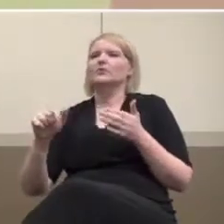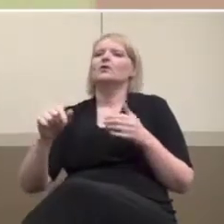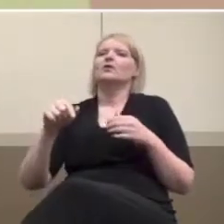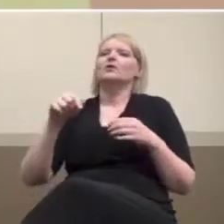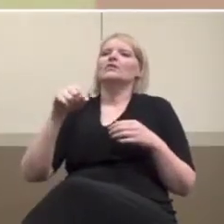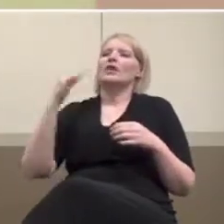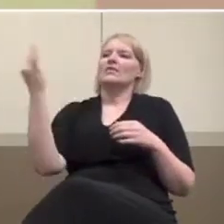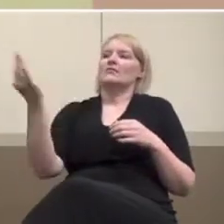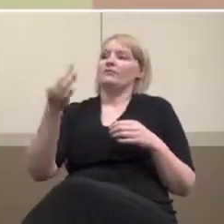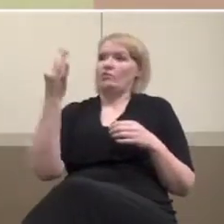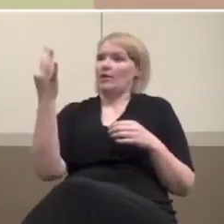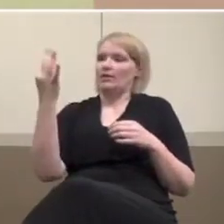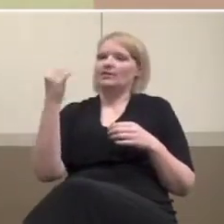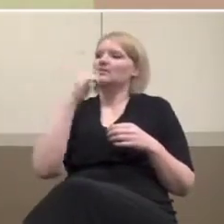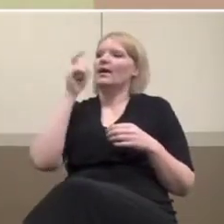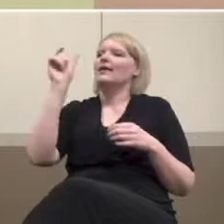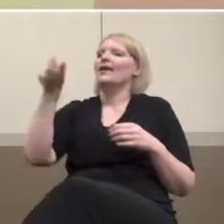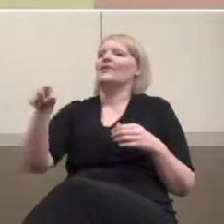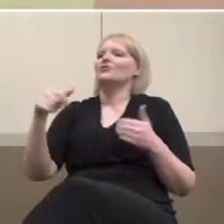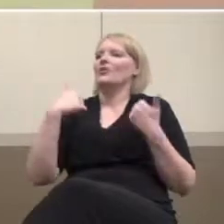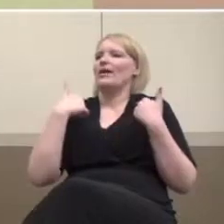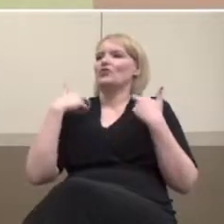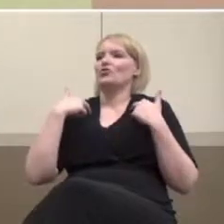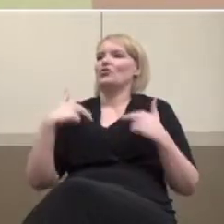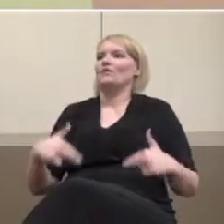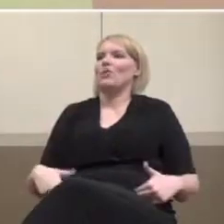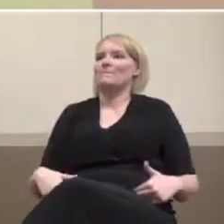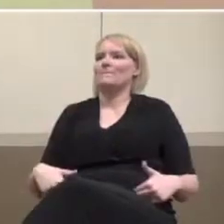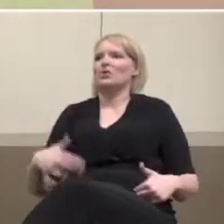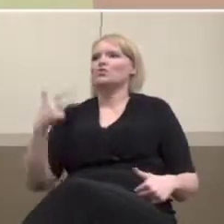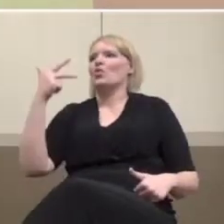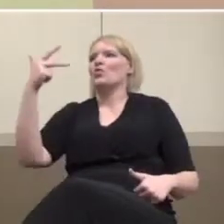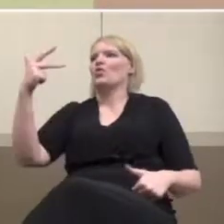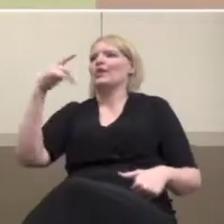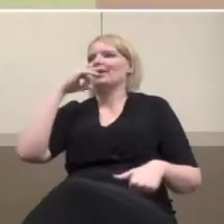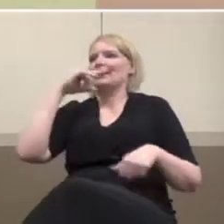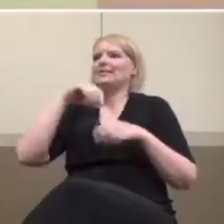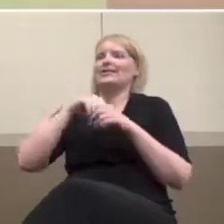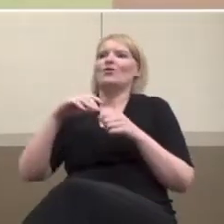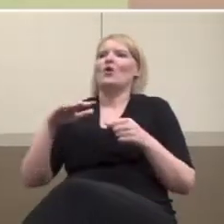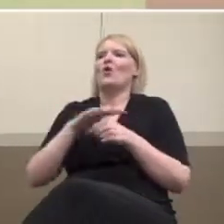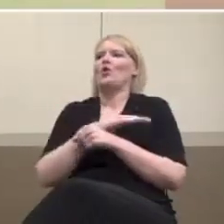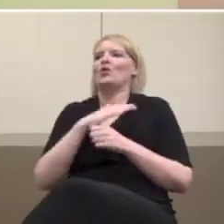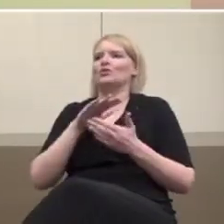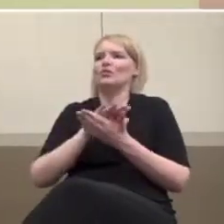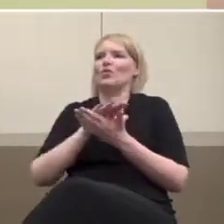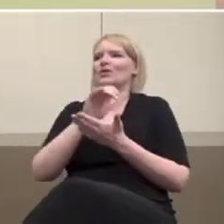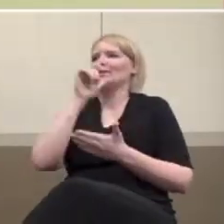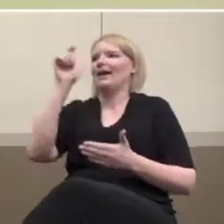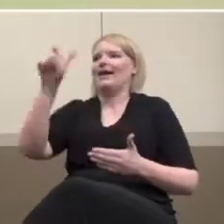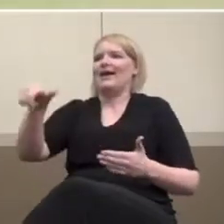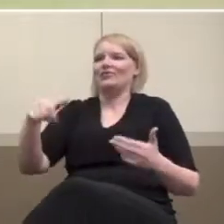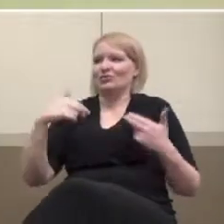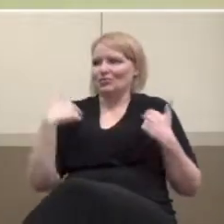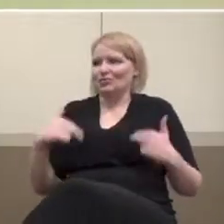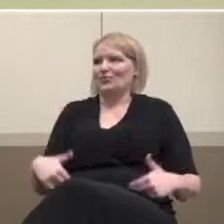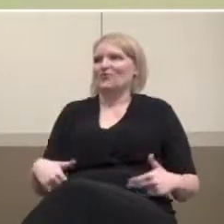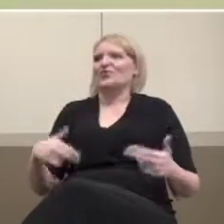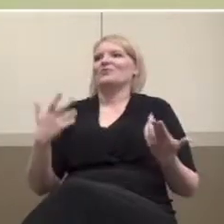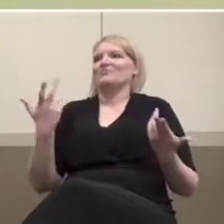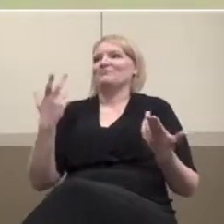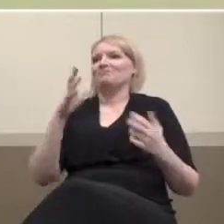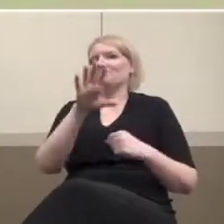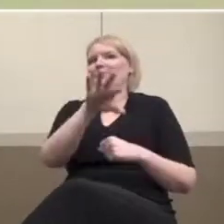on Fridays, they don't have to wear their uniforms. So there's only 3 kids in the whole school that don't have to wear their uniforms on Friday if they get chosen for that. And